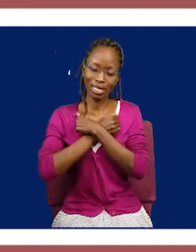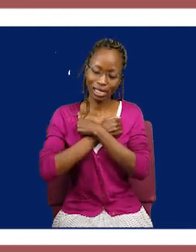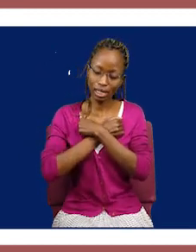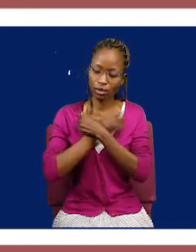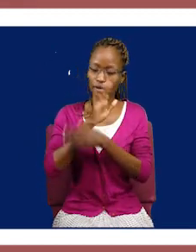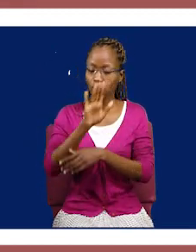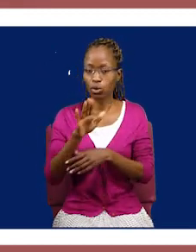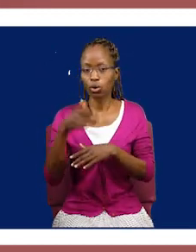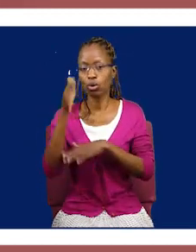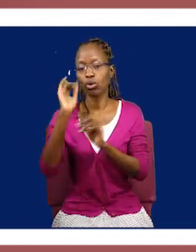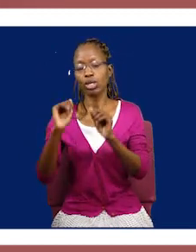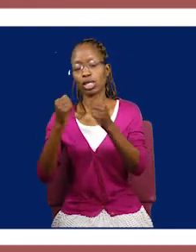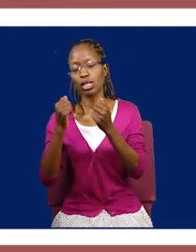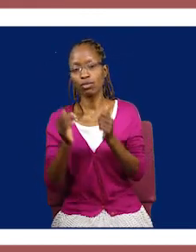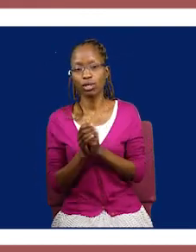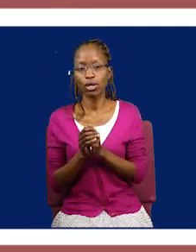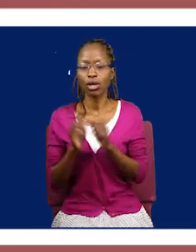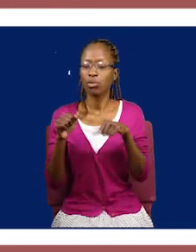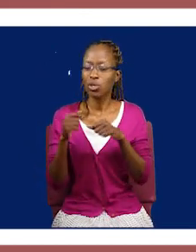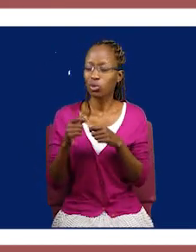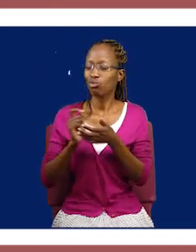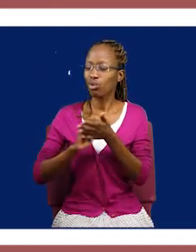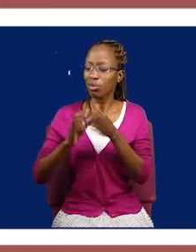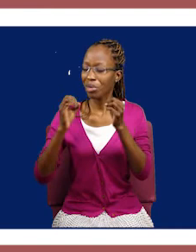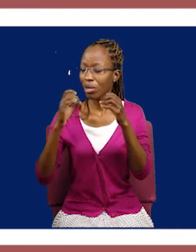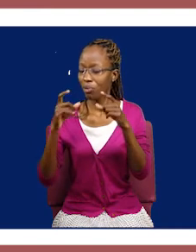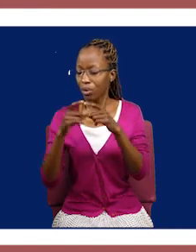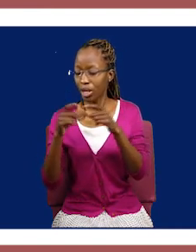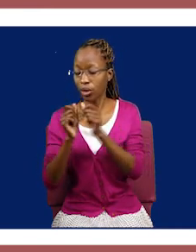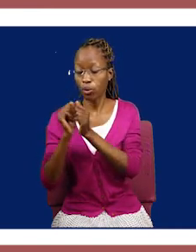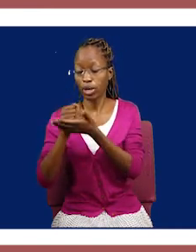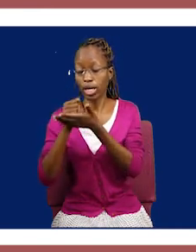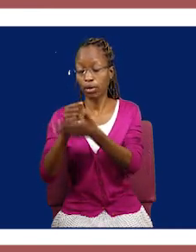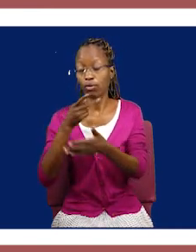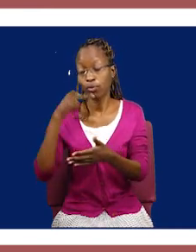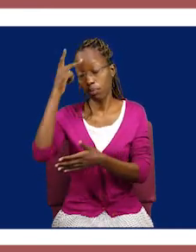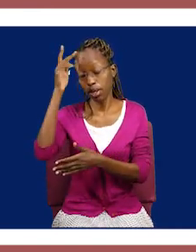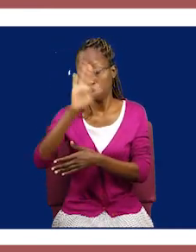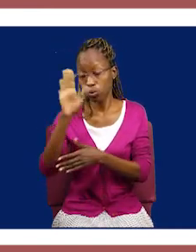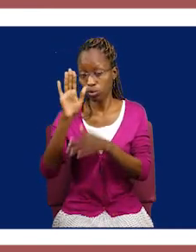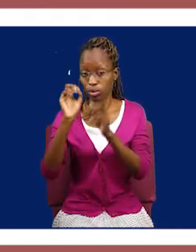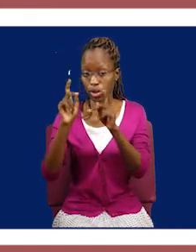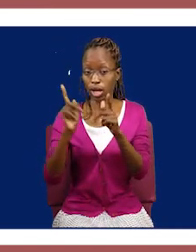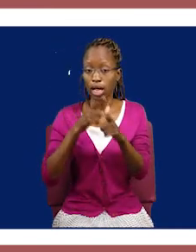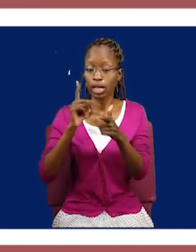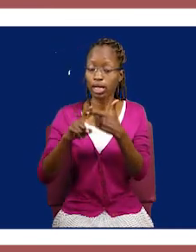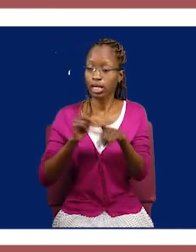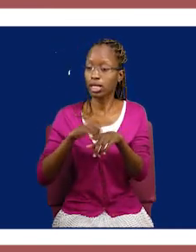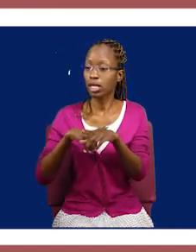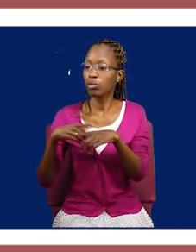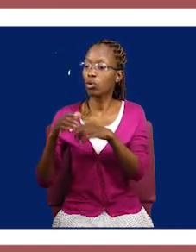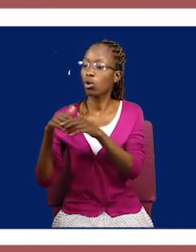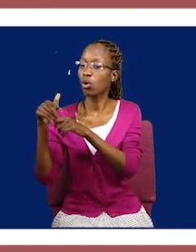you, and so on and so forth. Write as many cards as possible with the help of your parent. And then as you go